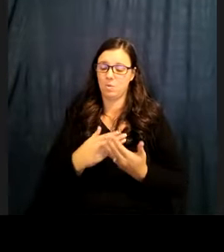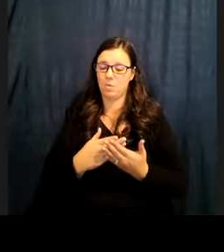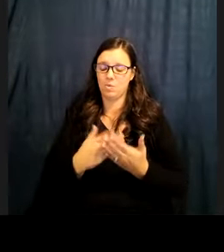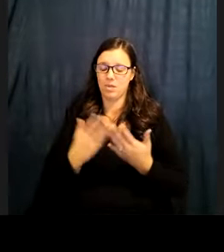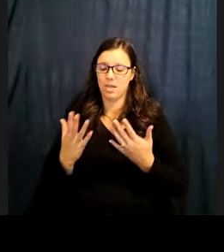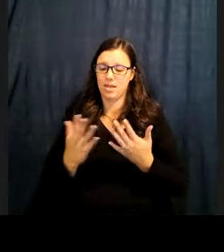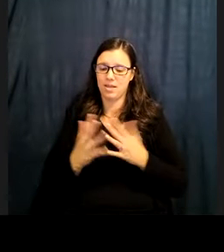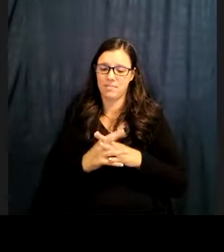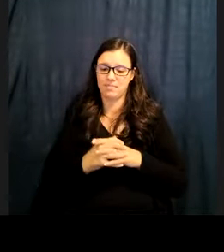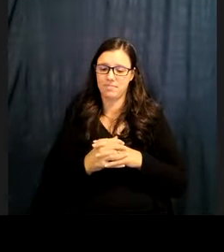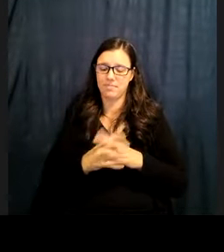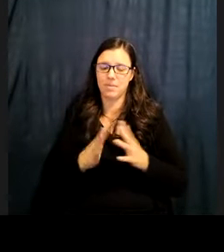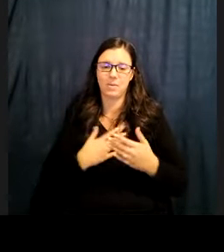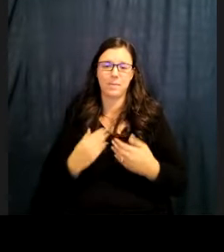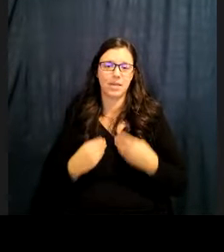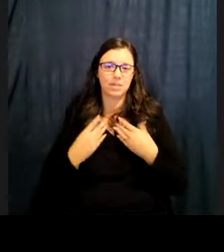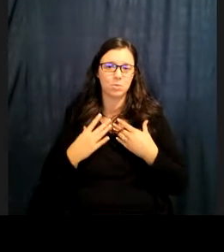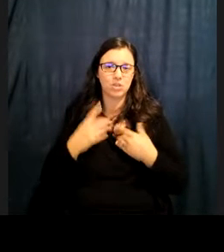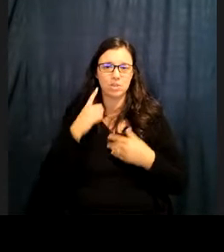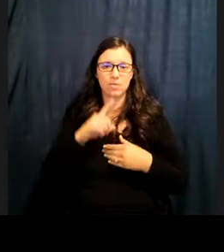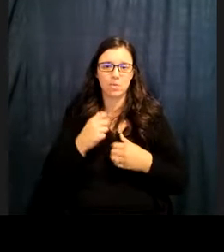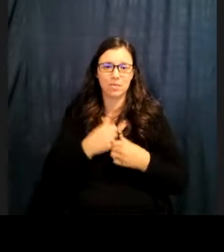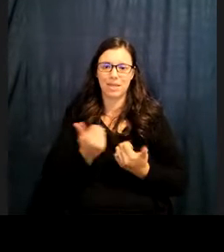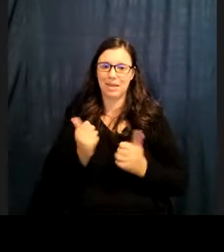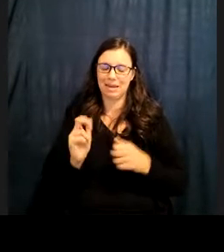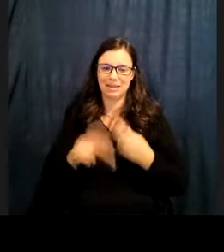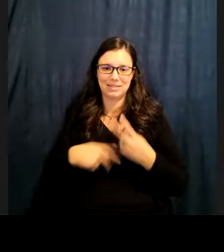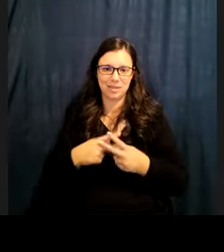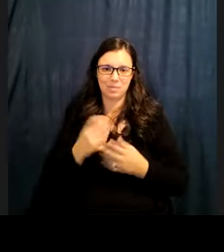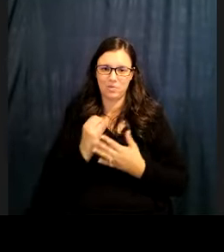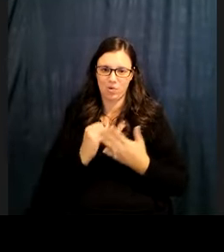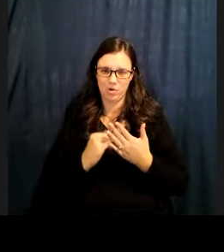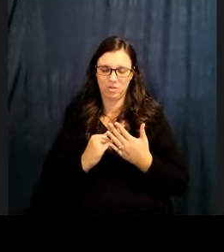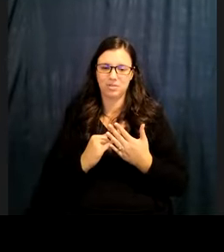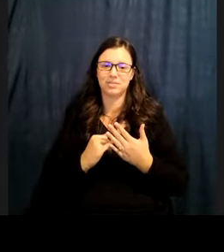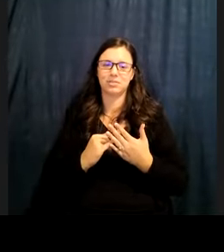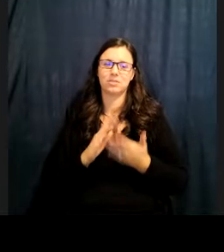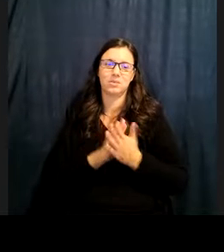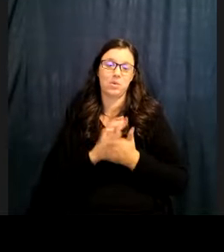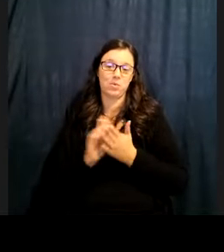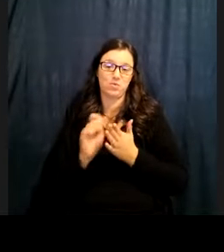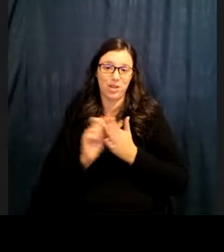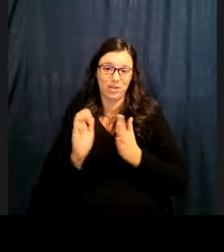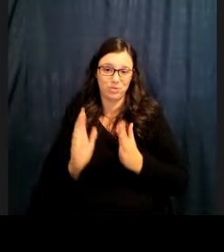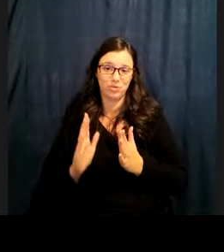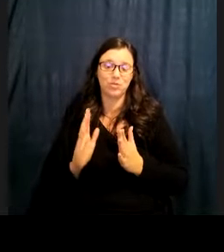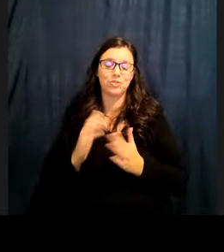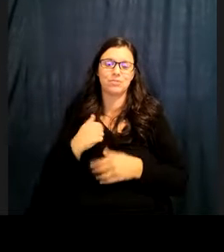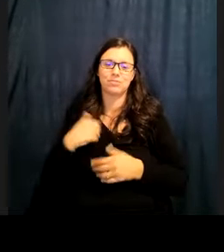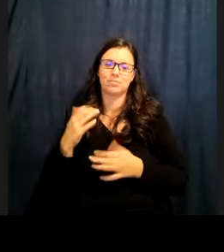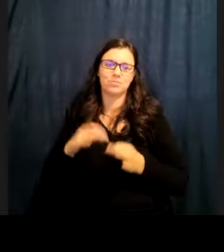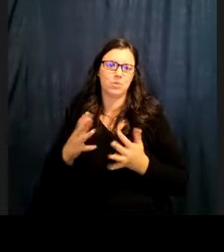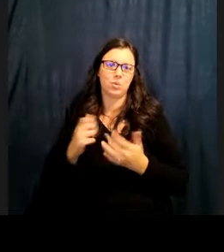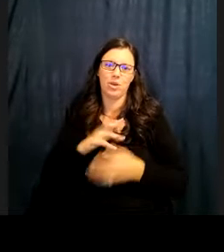my inspiration to make any kind of art and to be a writer was that I just wanted to join